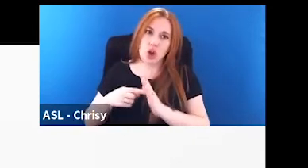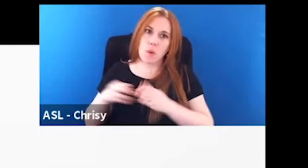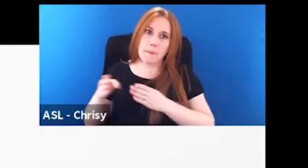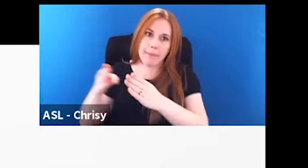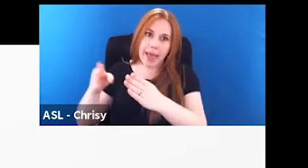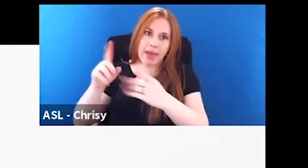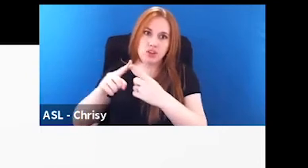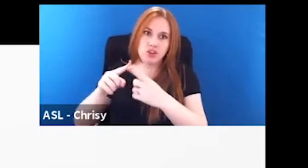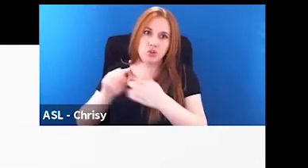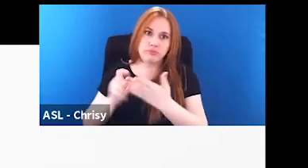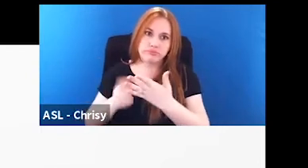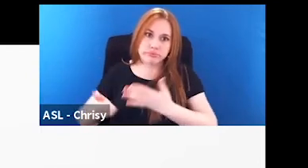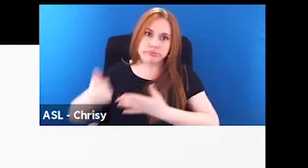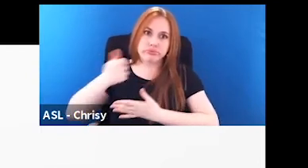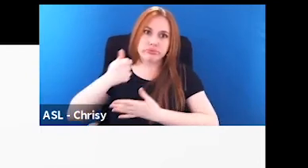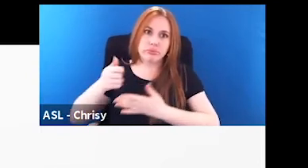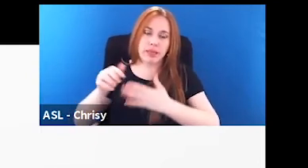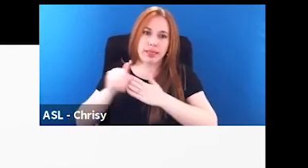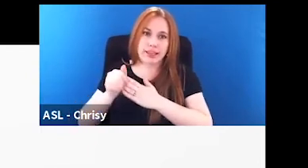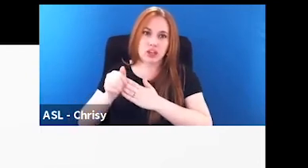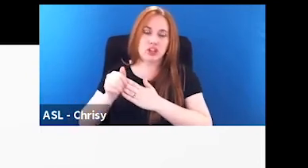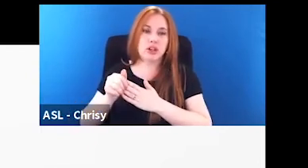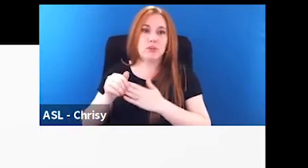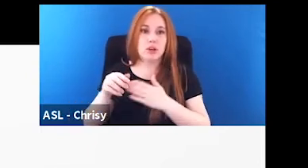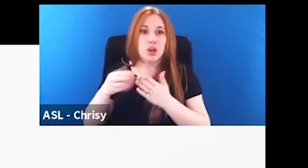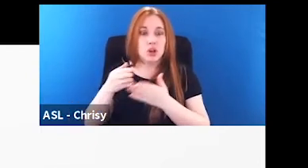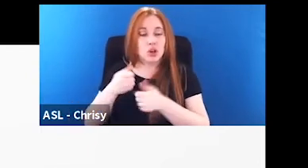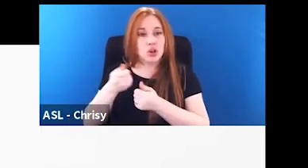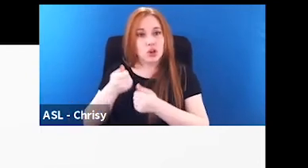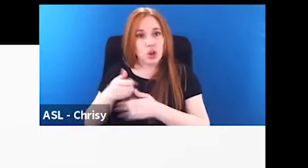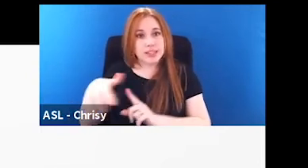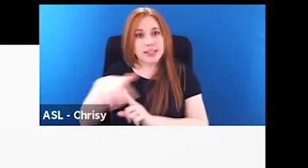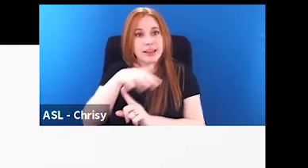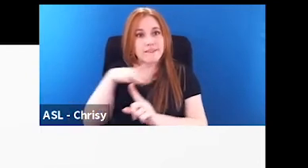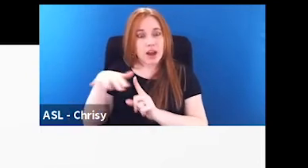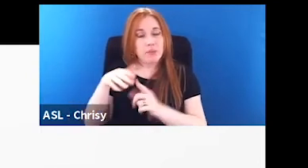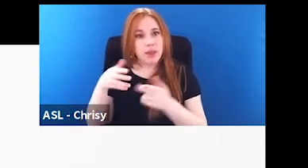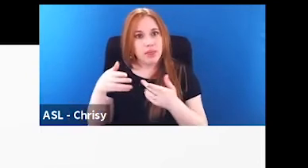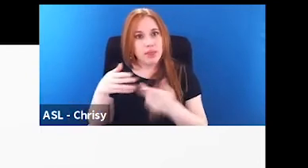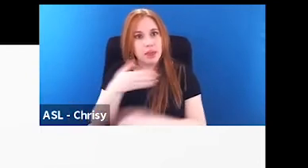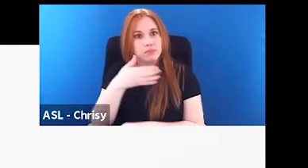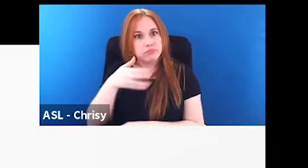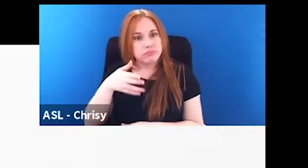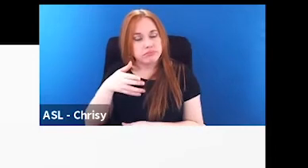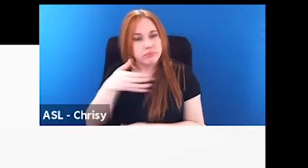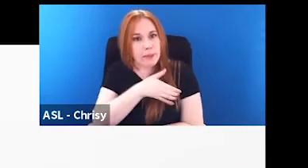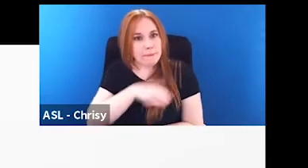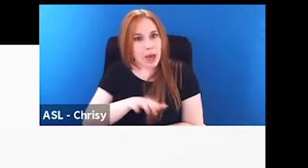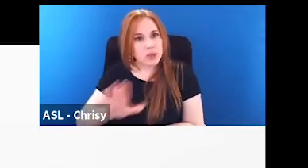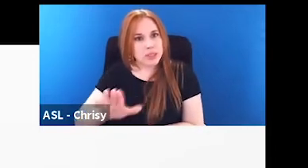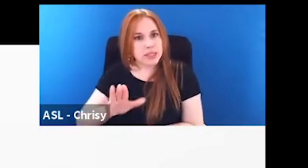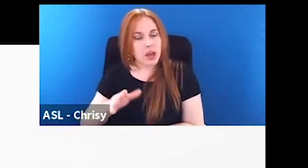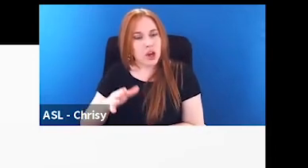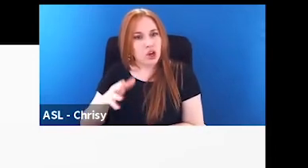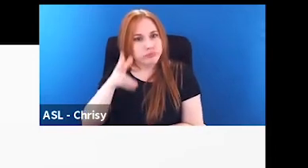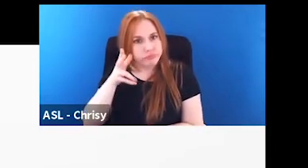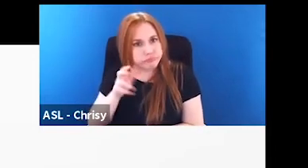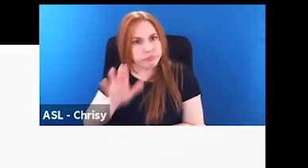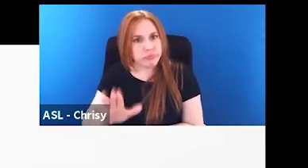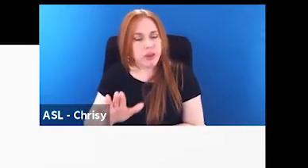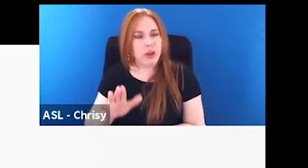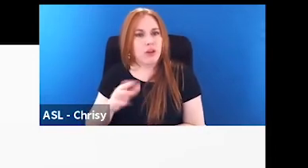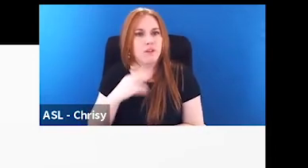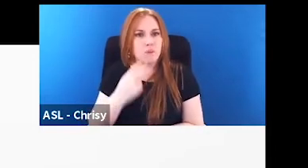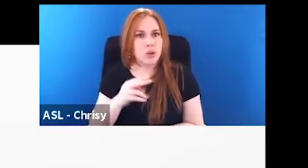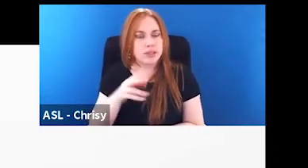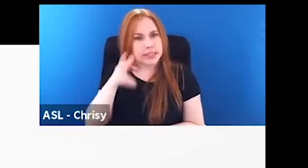earlier. They need to create an environment that allows for the voice to be heard and recognition to be given to this talent.